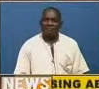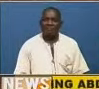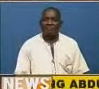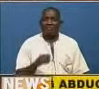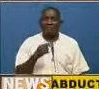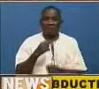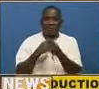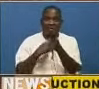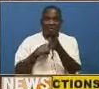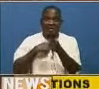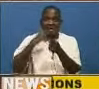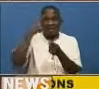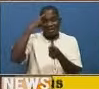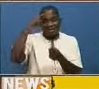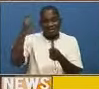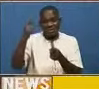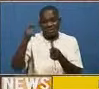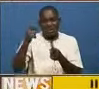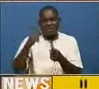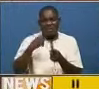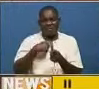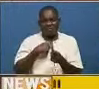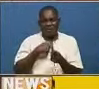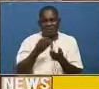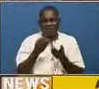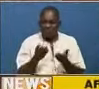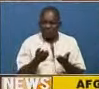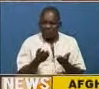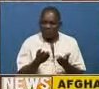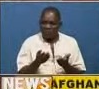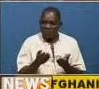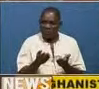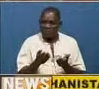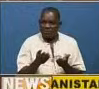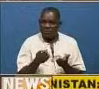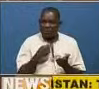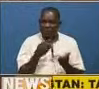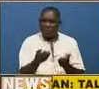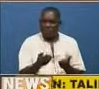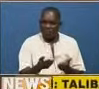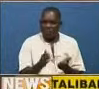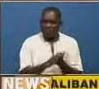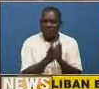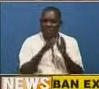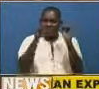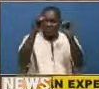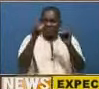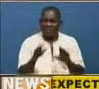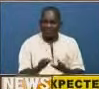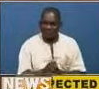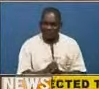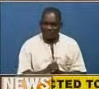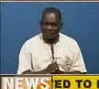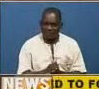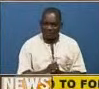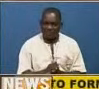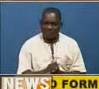My dream is to achieve something. I want to be a teacher.